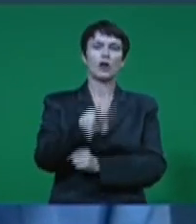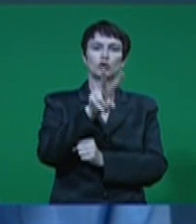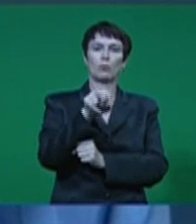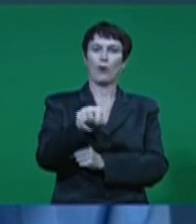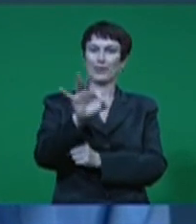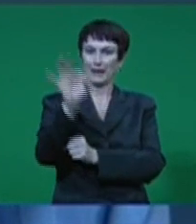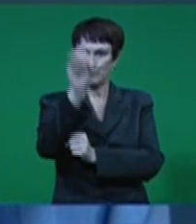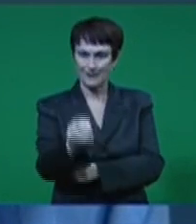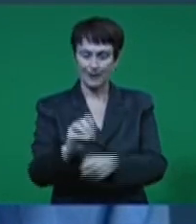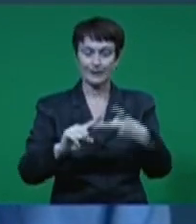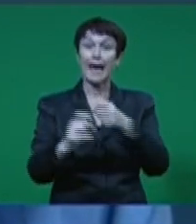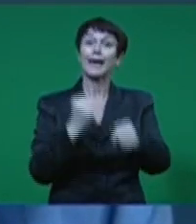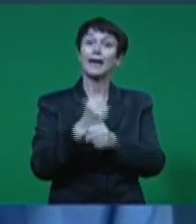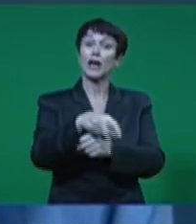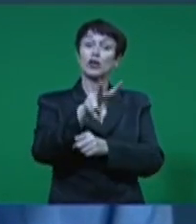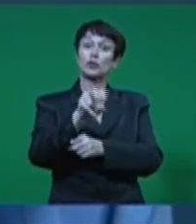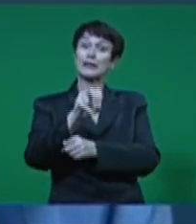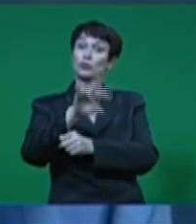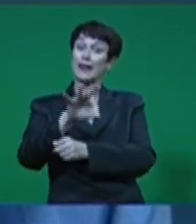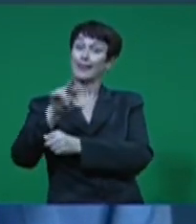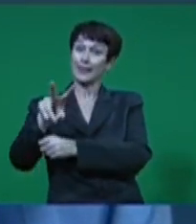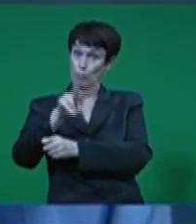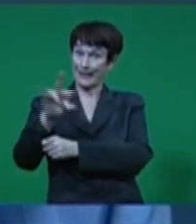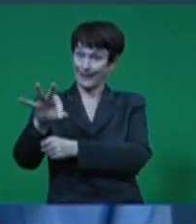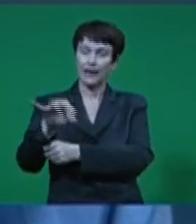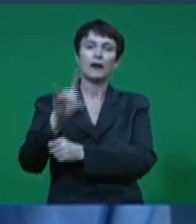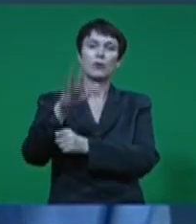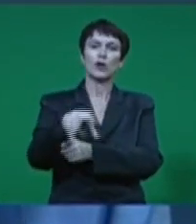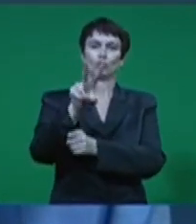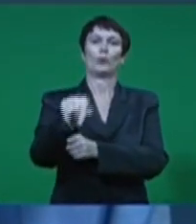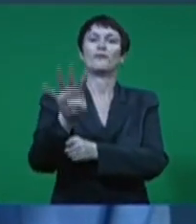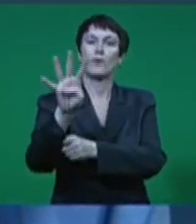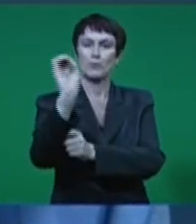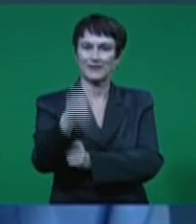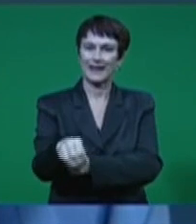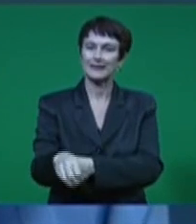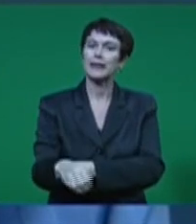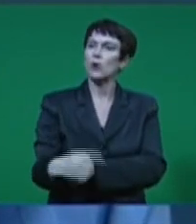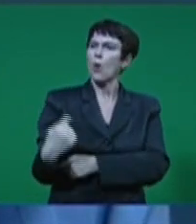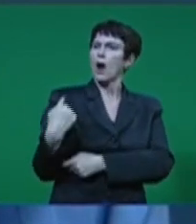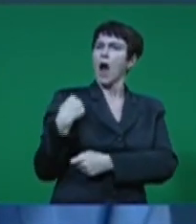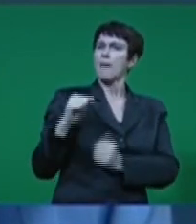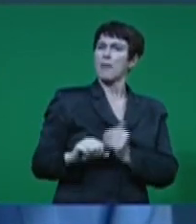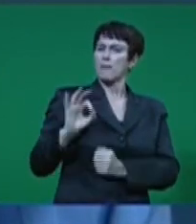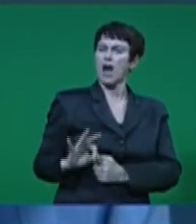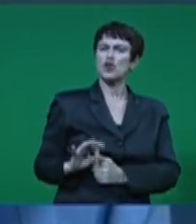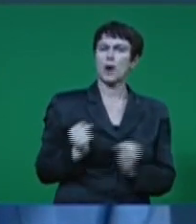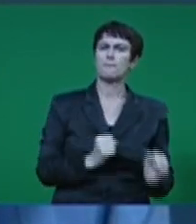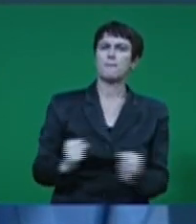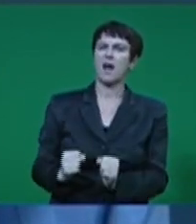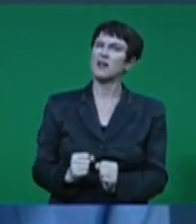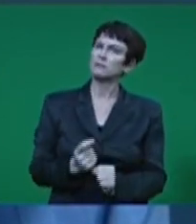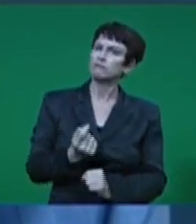in 2023, little changed since the March meeting. Overall, and after